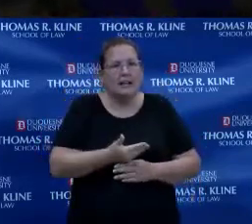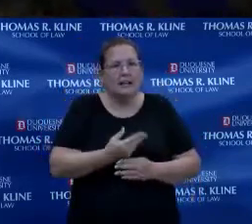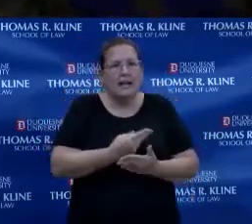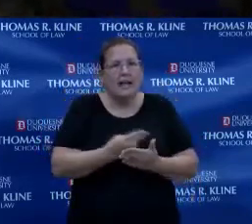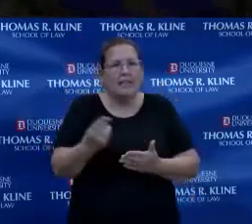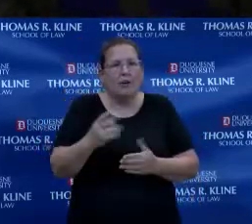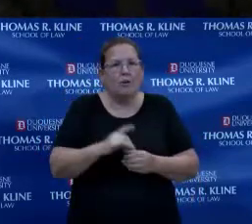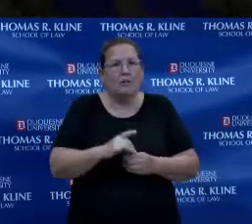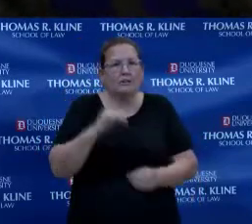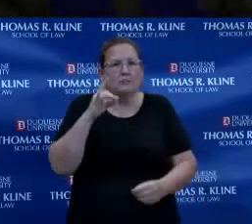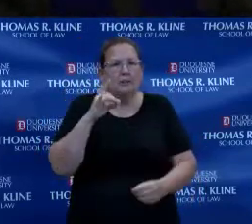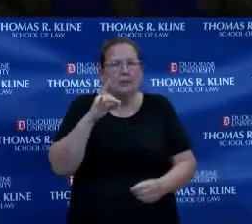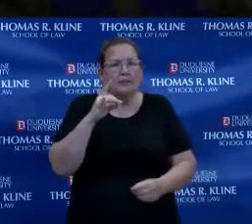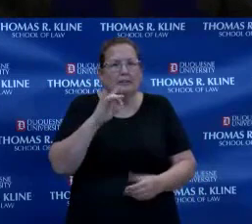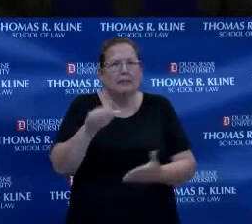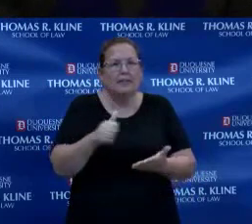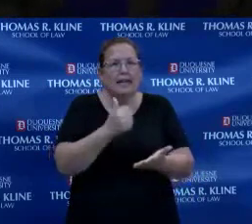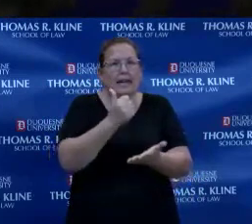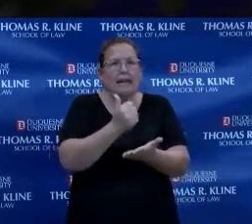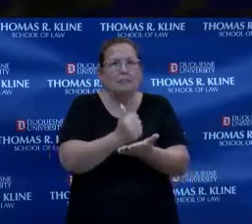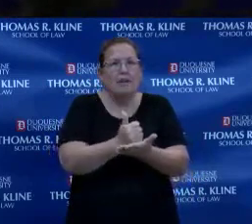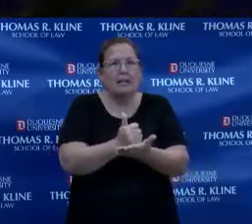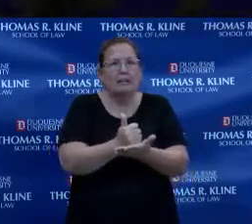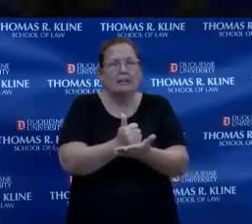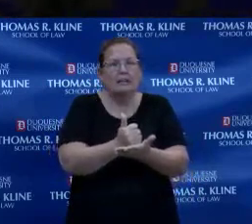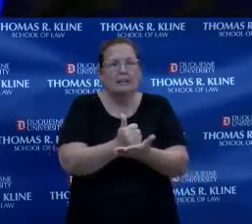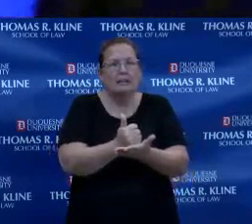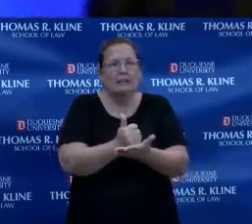Spirit. Amen.